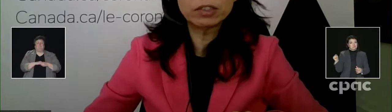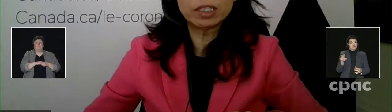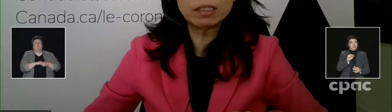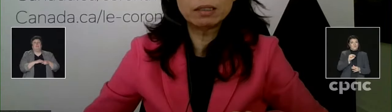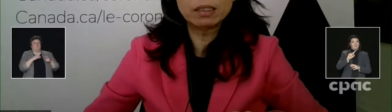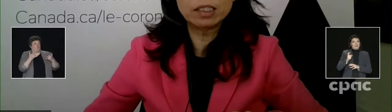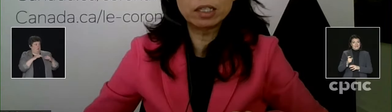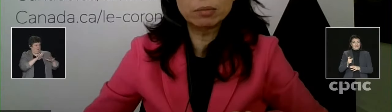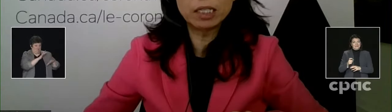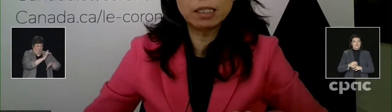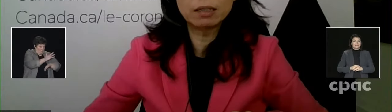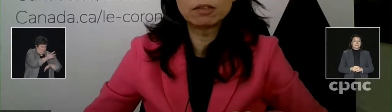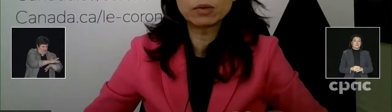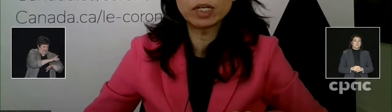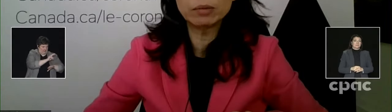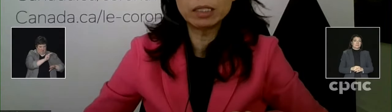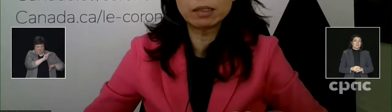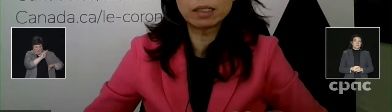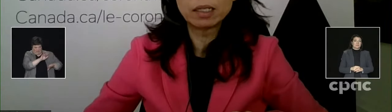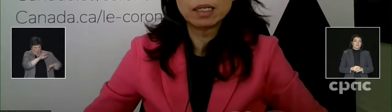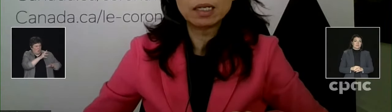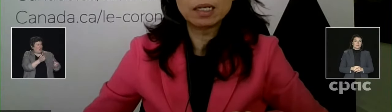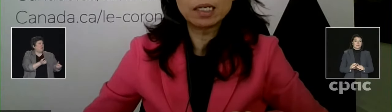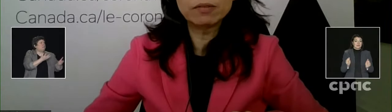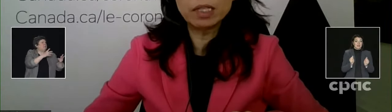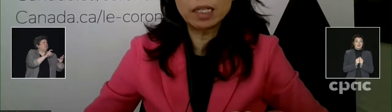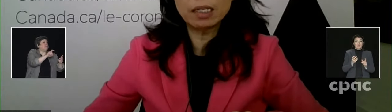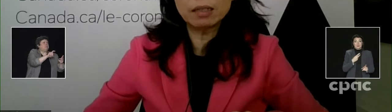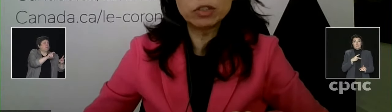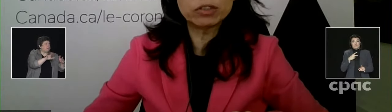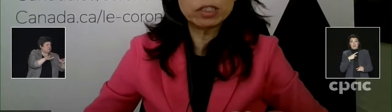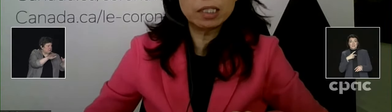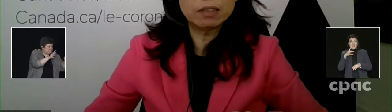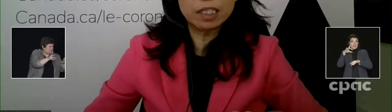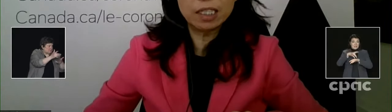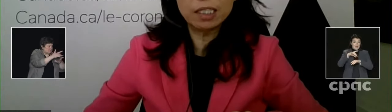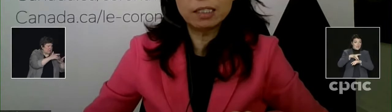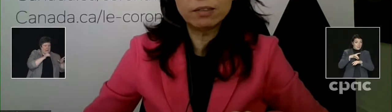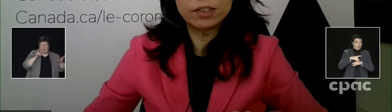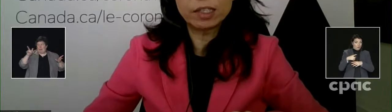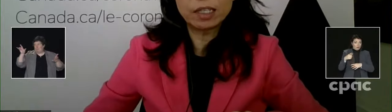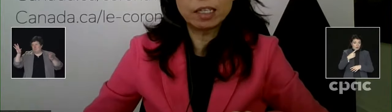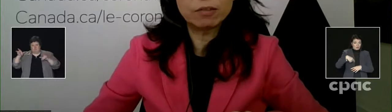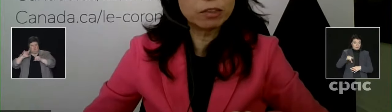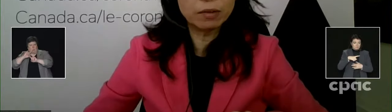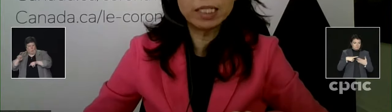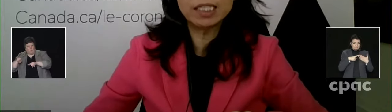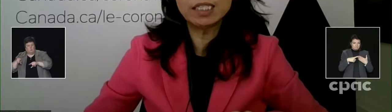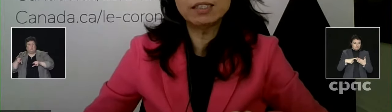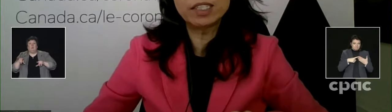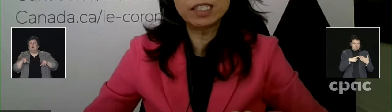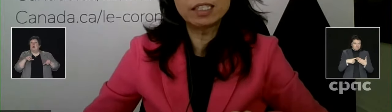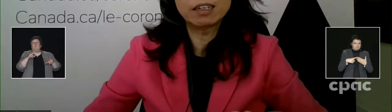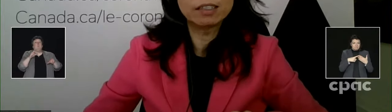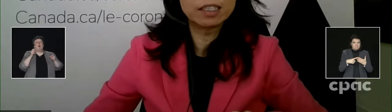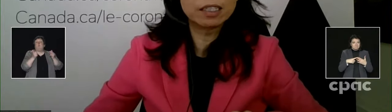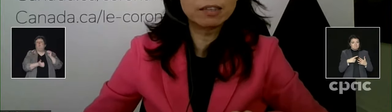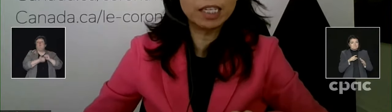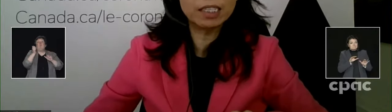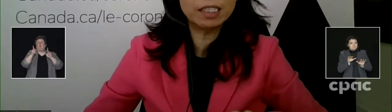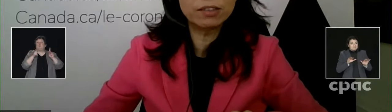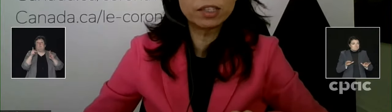and territories to determine the requirements, given that the majority of Canadians have rolled up their sleeves and